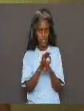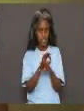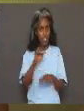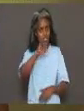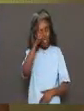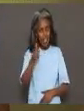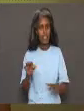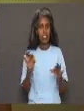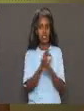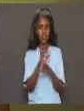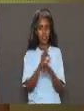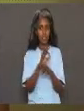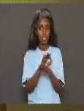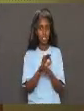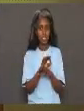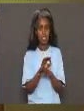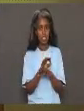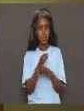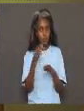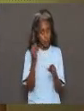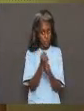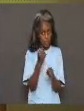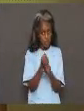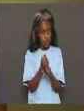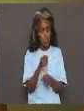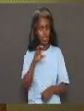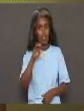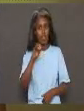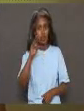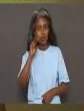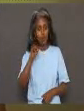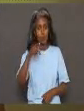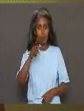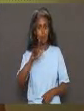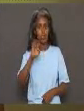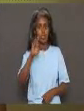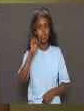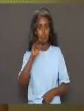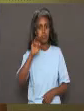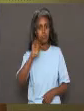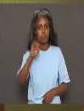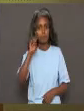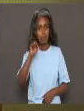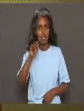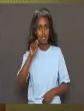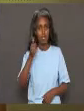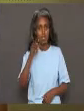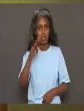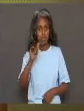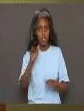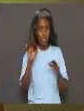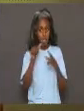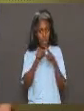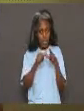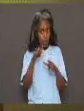Any function we might do on a complementary angle will have a